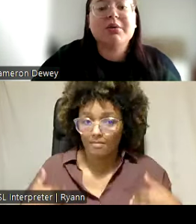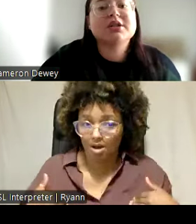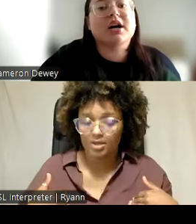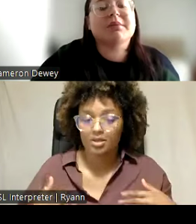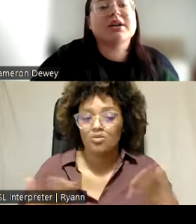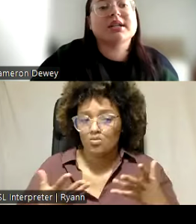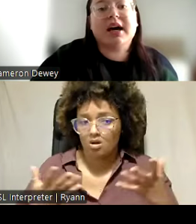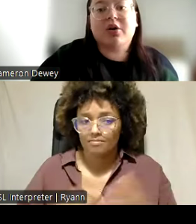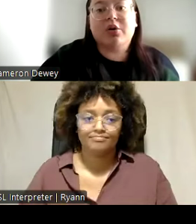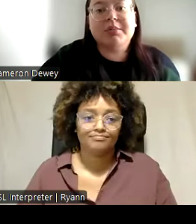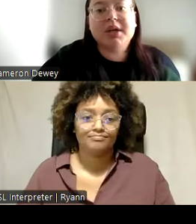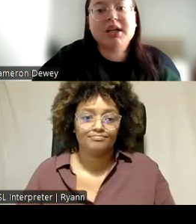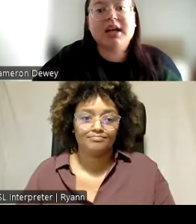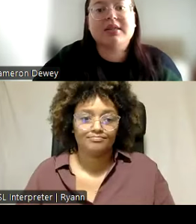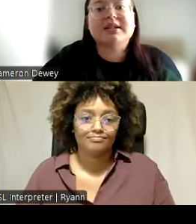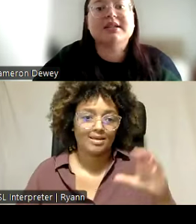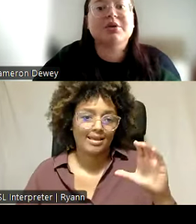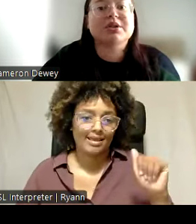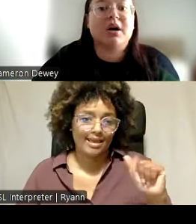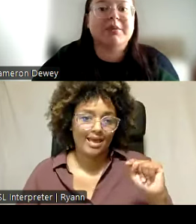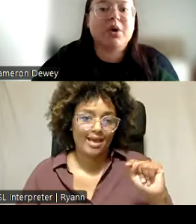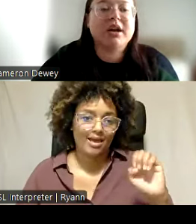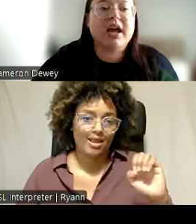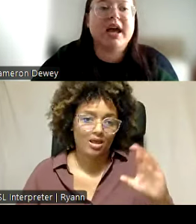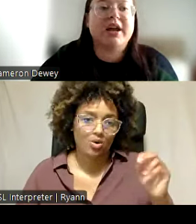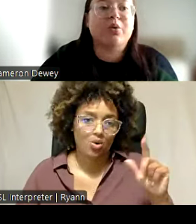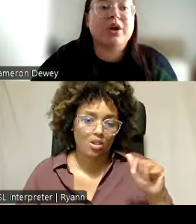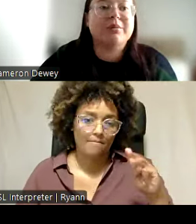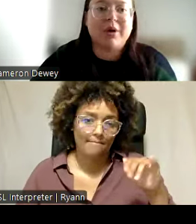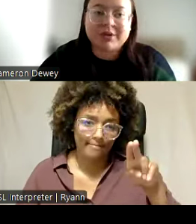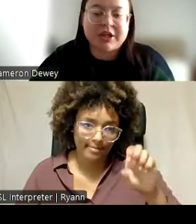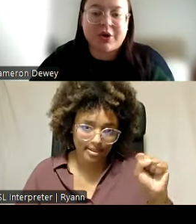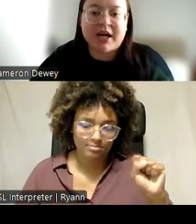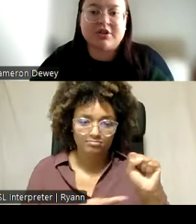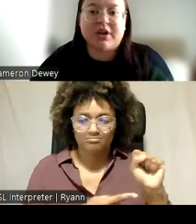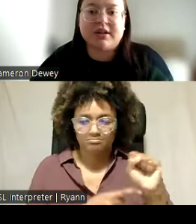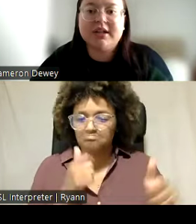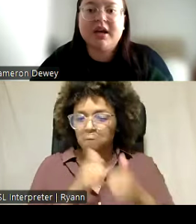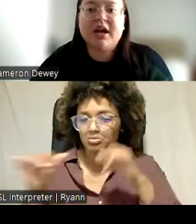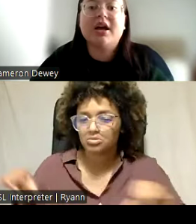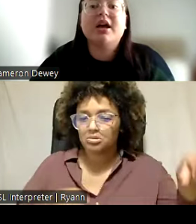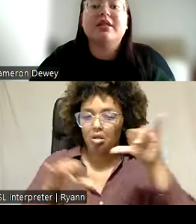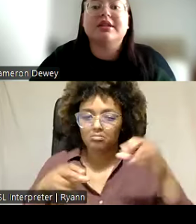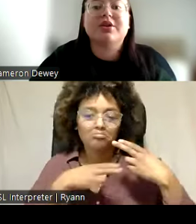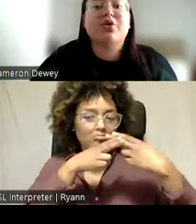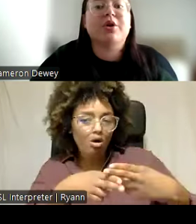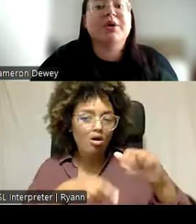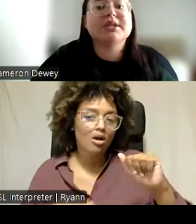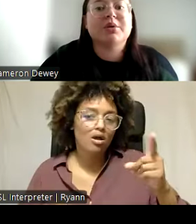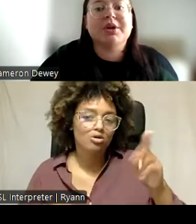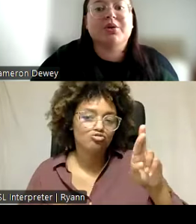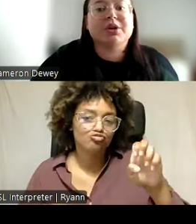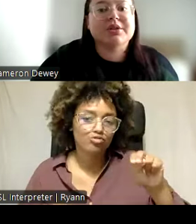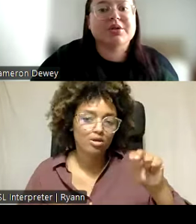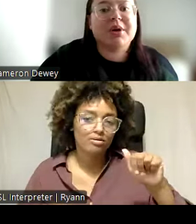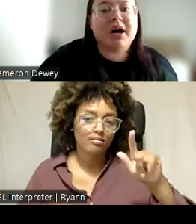first one I want to talk about is a catecholamine, and this is the most common one, and we mostly know it as adrenaline. These are the hormones